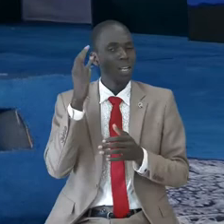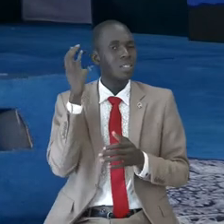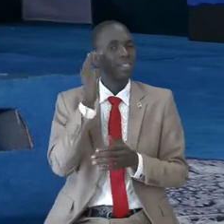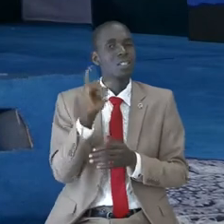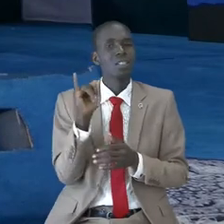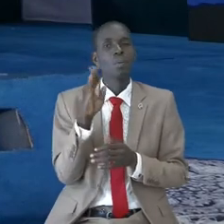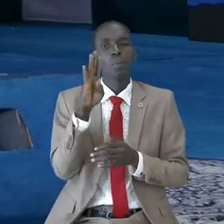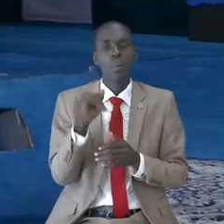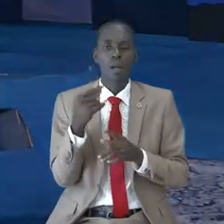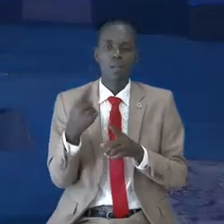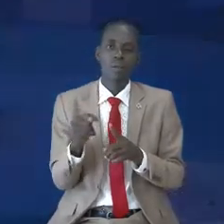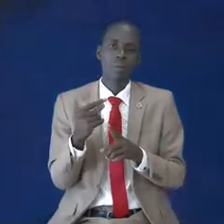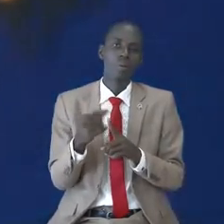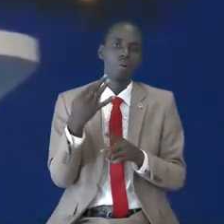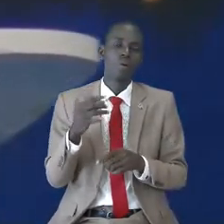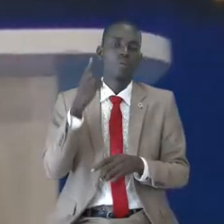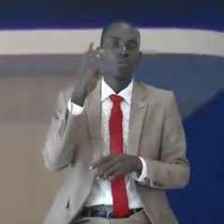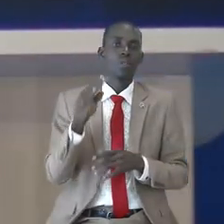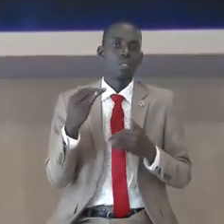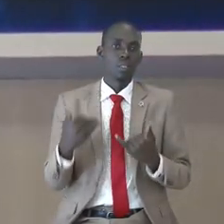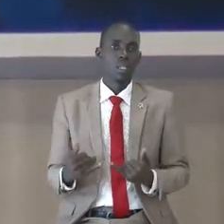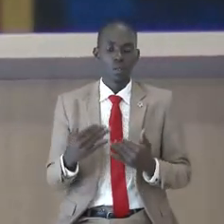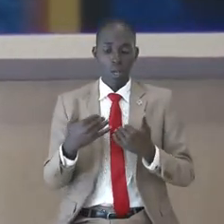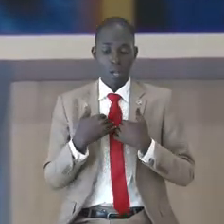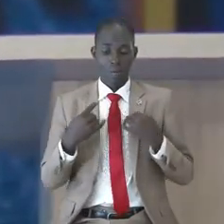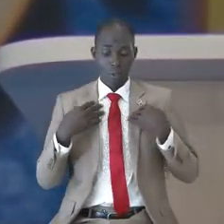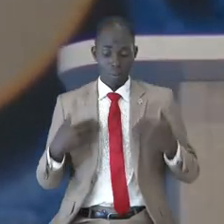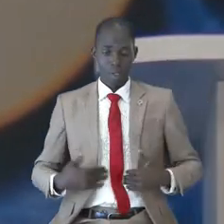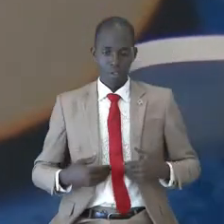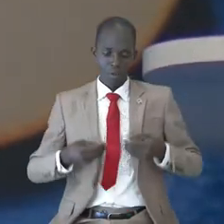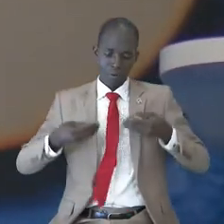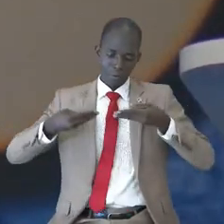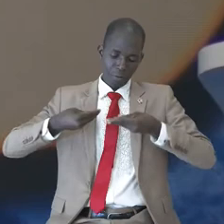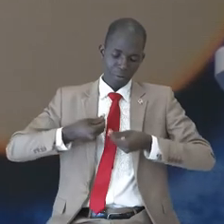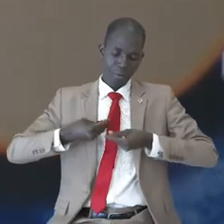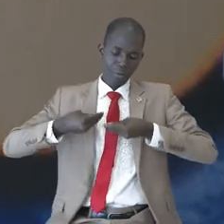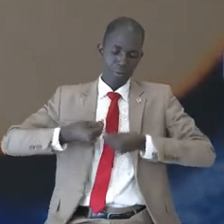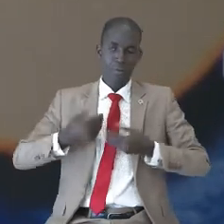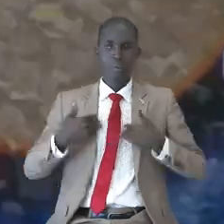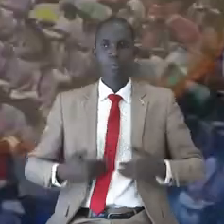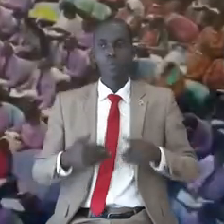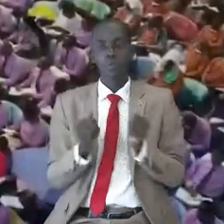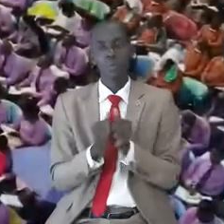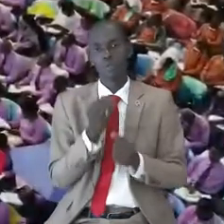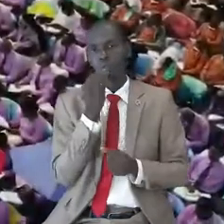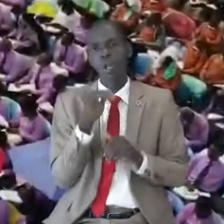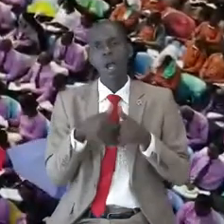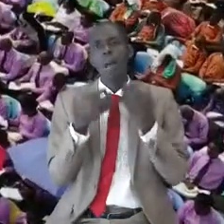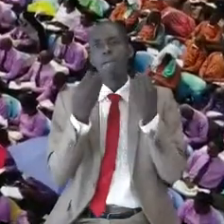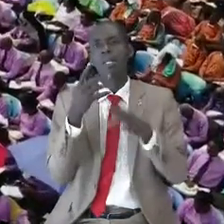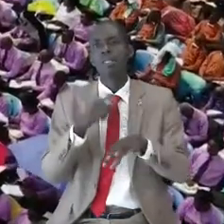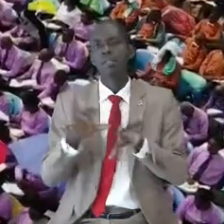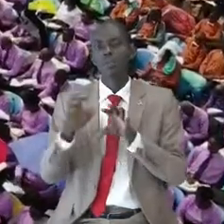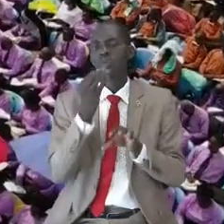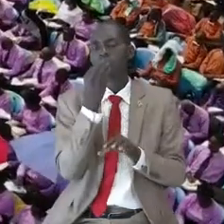of God. Now you have a body, you feed the body with food. And how many times do you eat